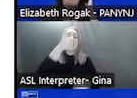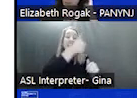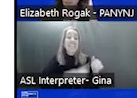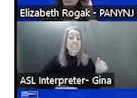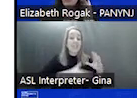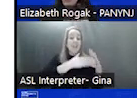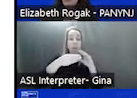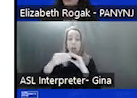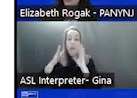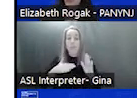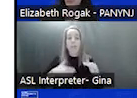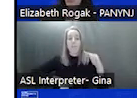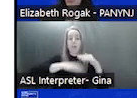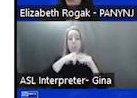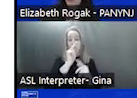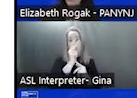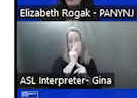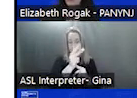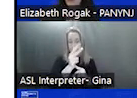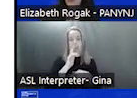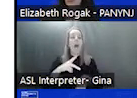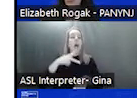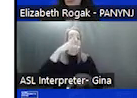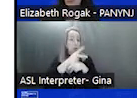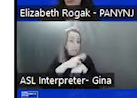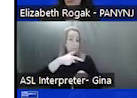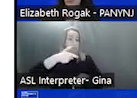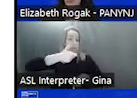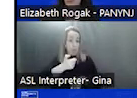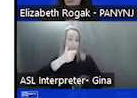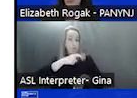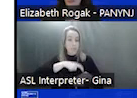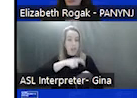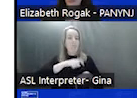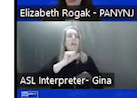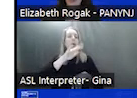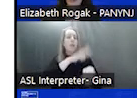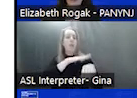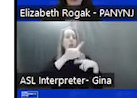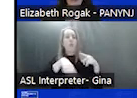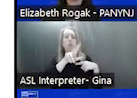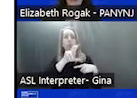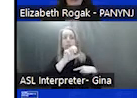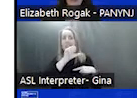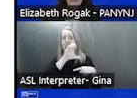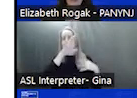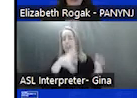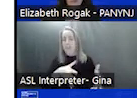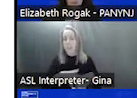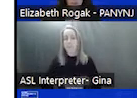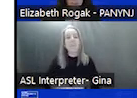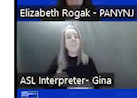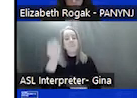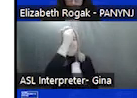complete. Please note that we will not be responding to comments in this meeting, but all comments submitted will become part of the meeting record,